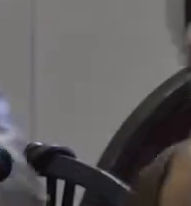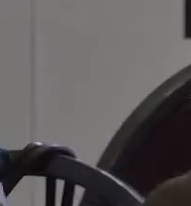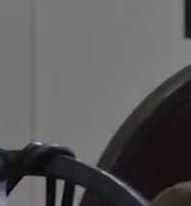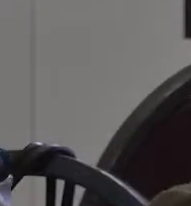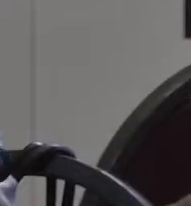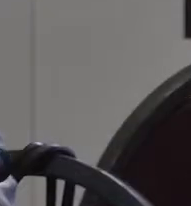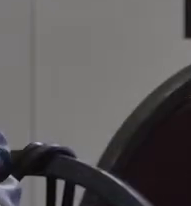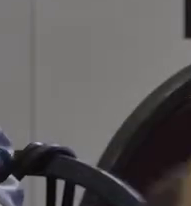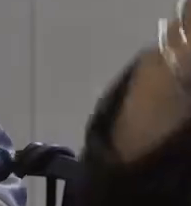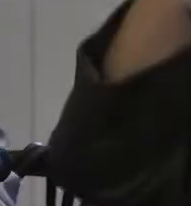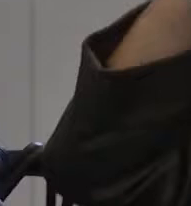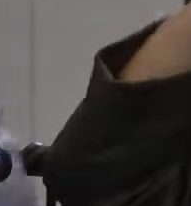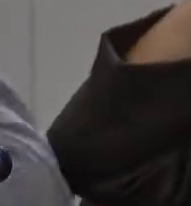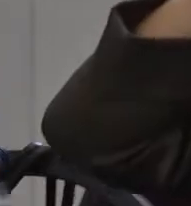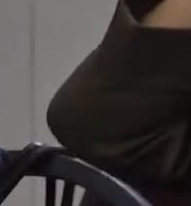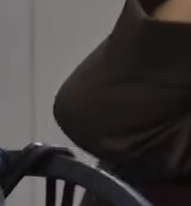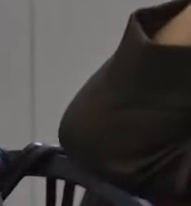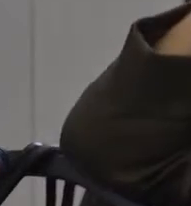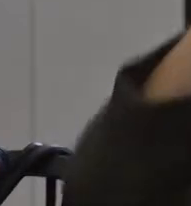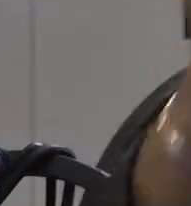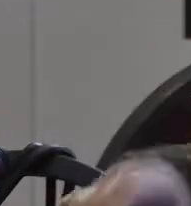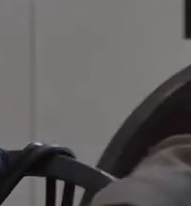So here we go.